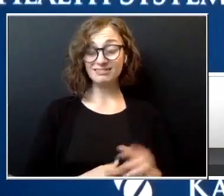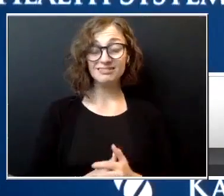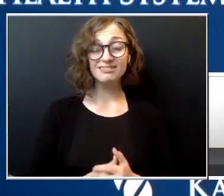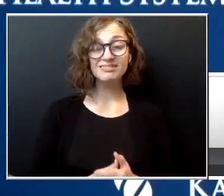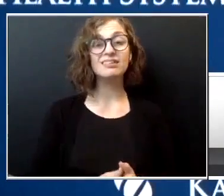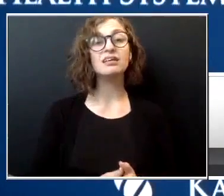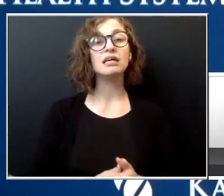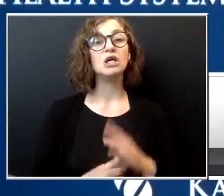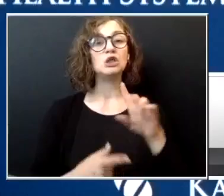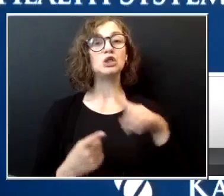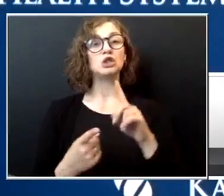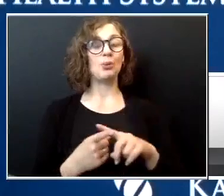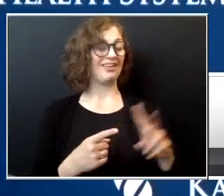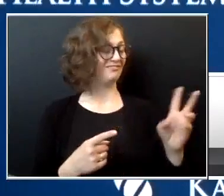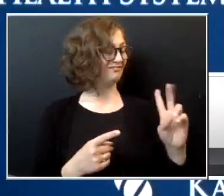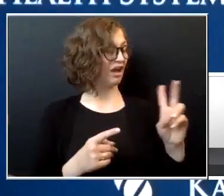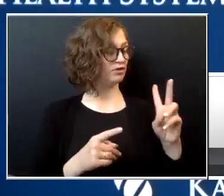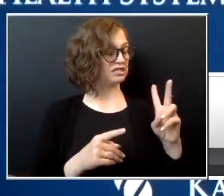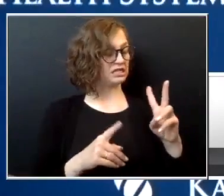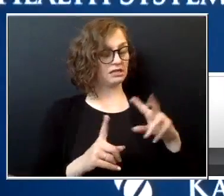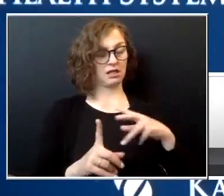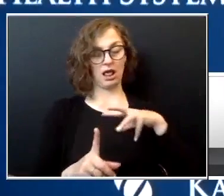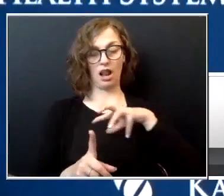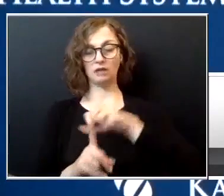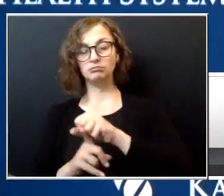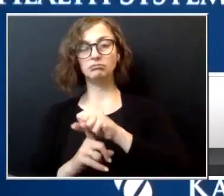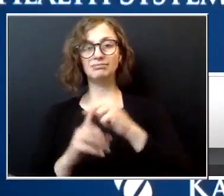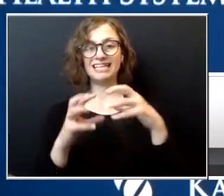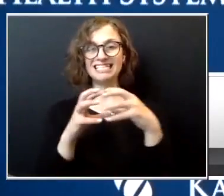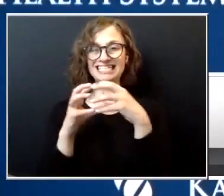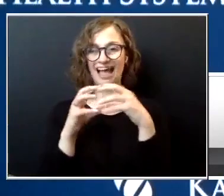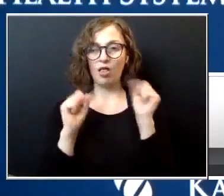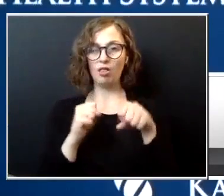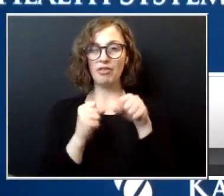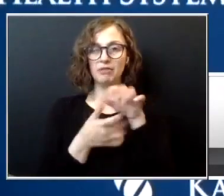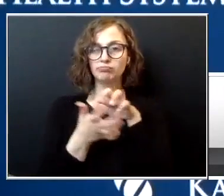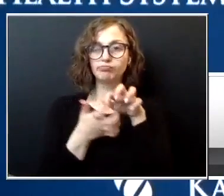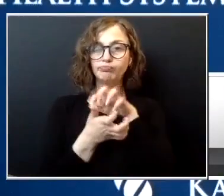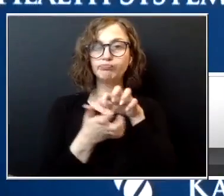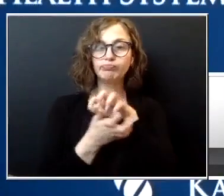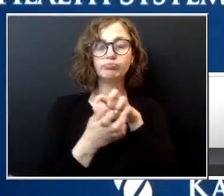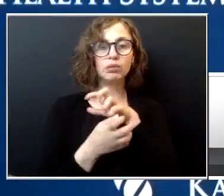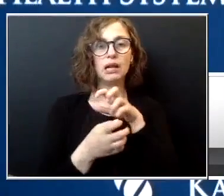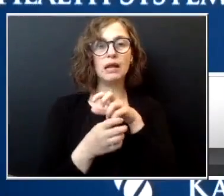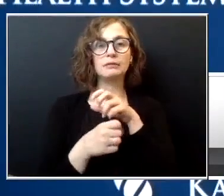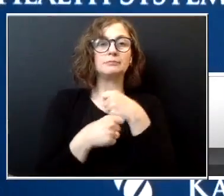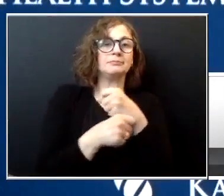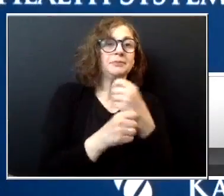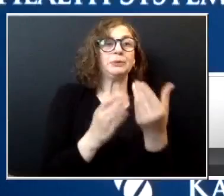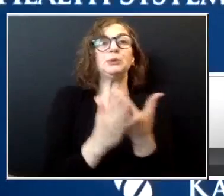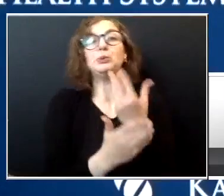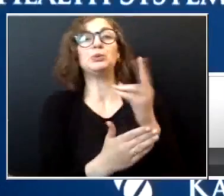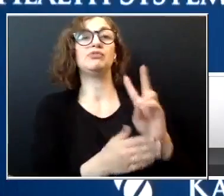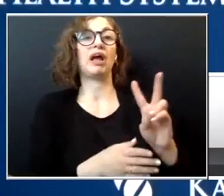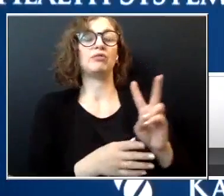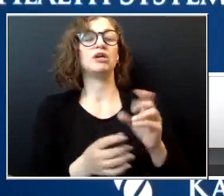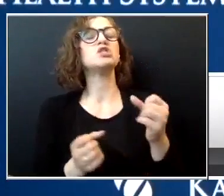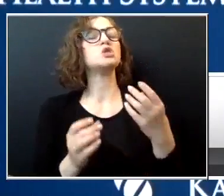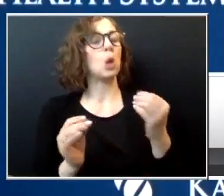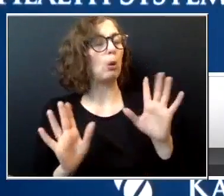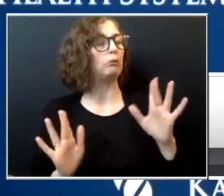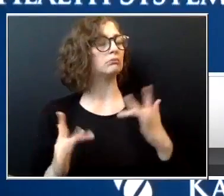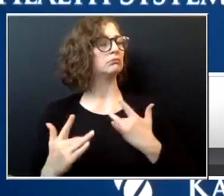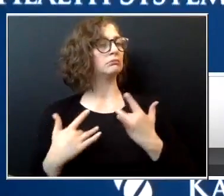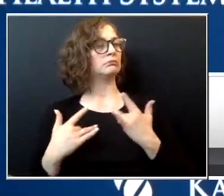into a cell, they are able to mix and form hybrid viruses. So there is always that concern. We need to continue to